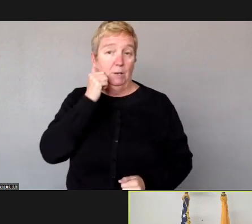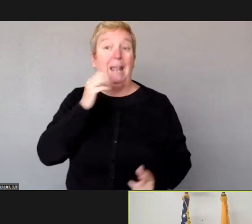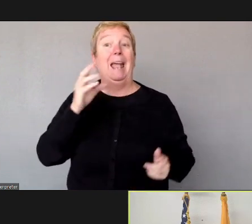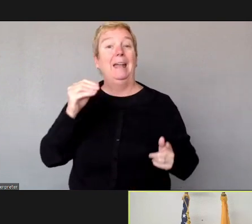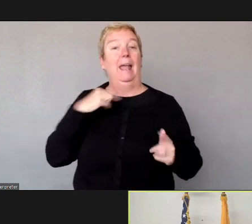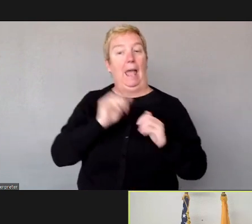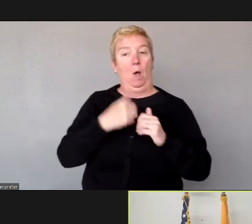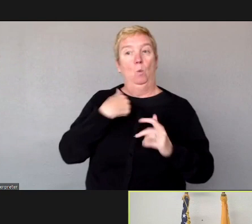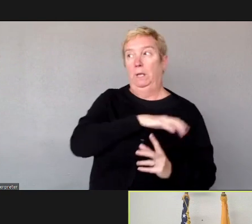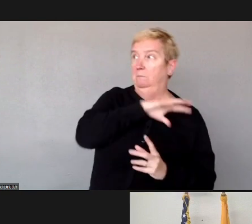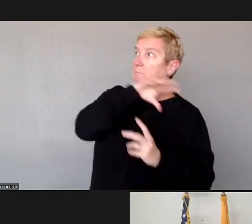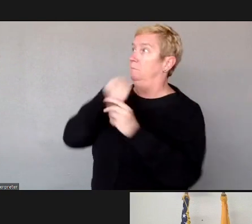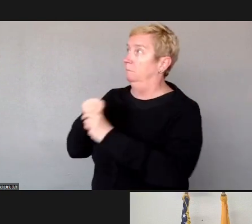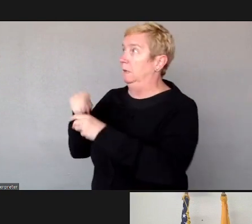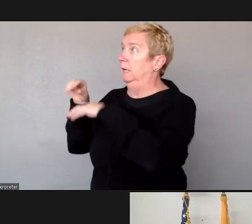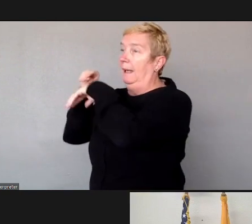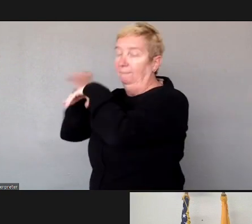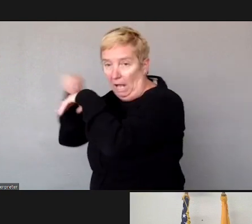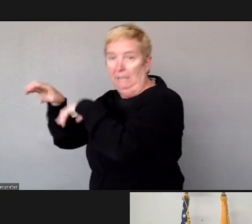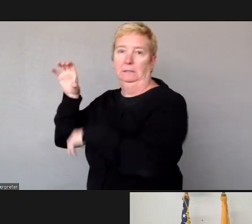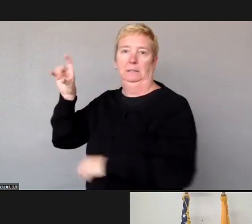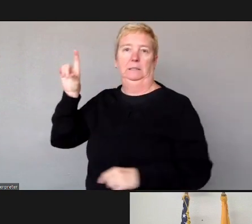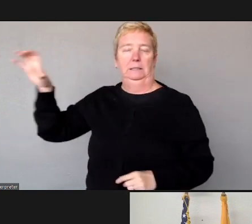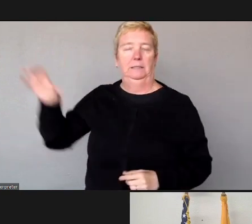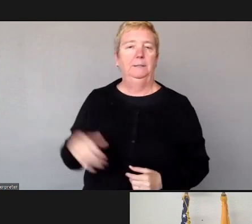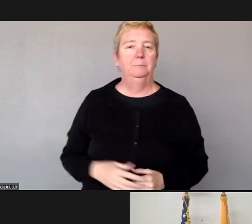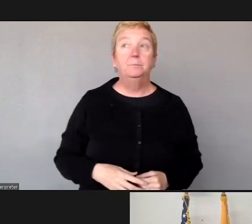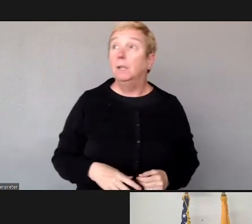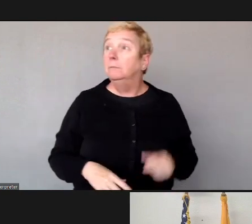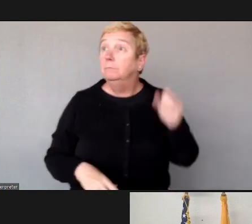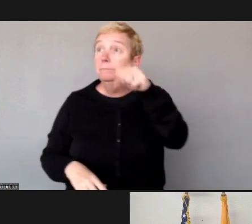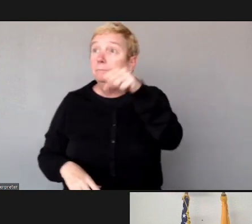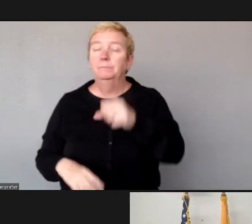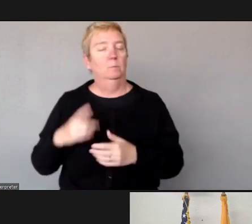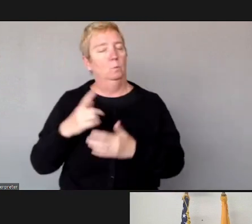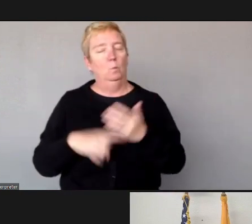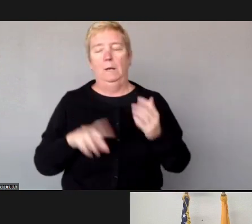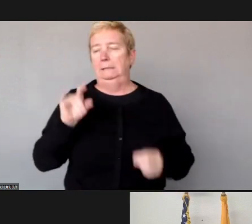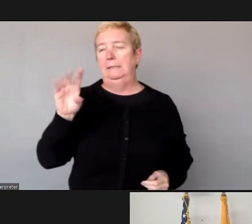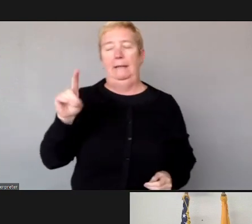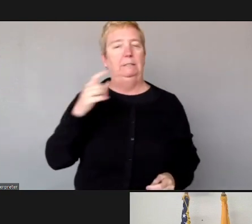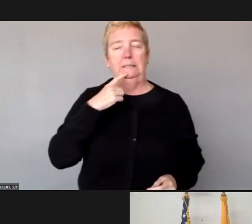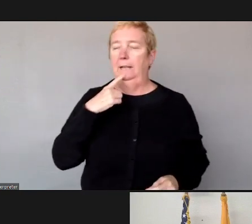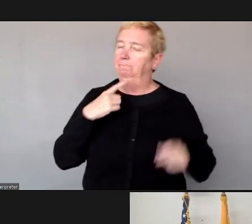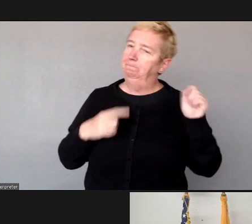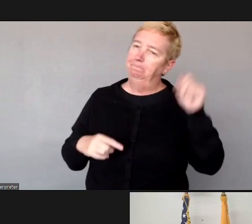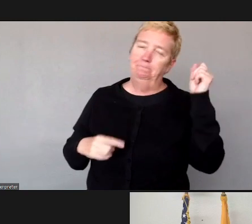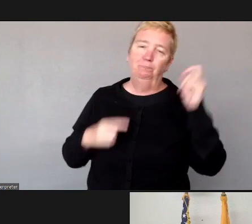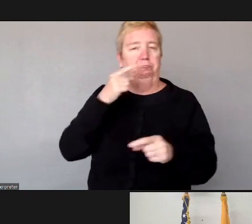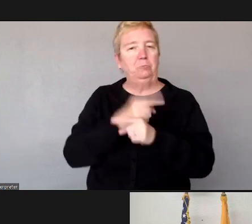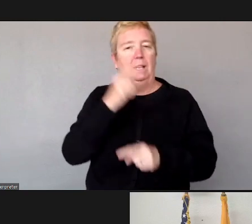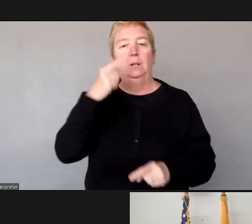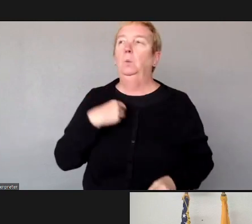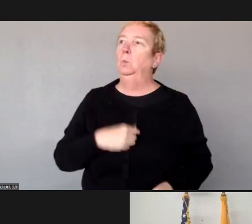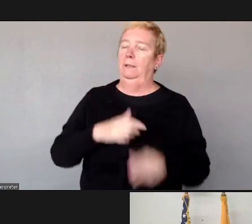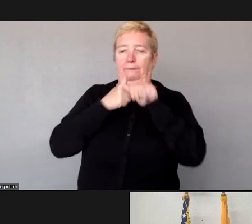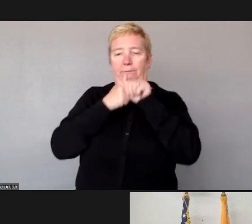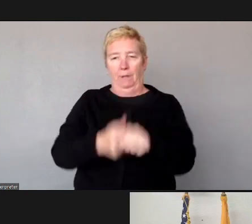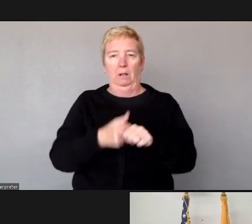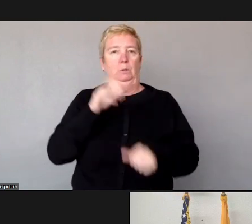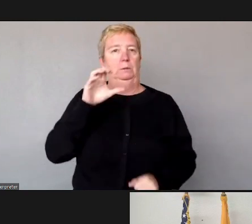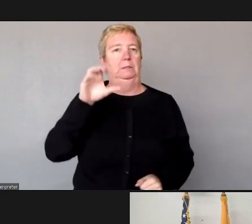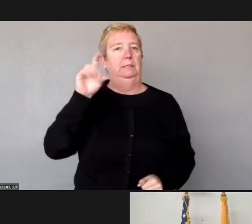discussions. Yeah, so absolutely what David said is correct. Like, we always follow what the